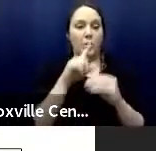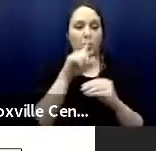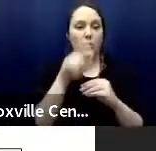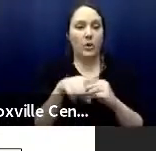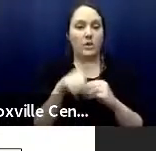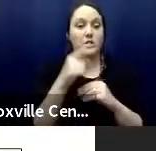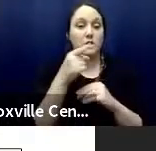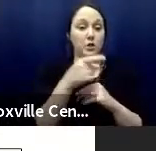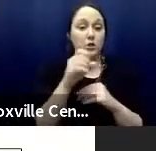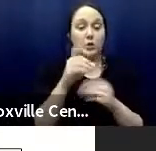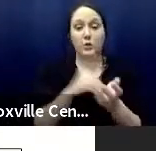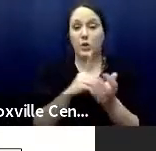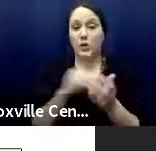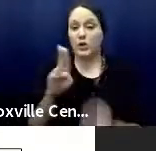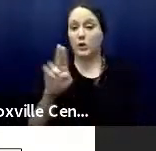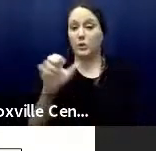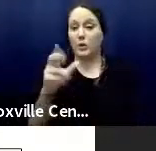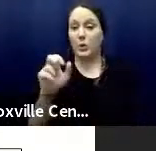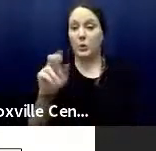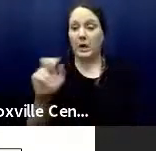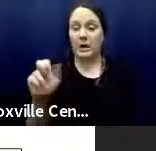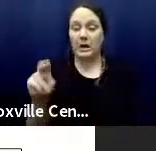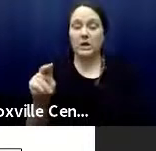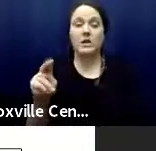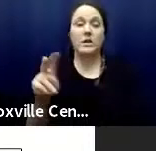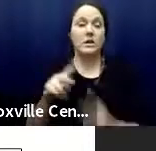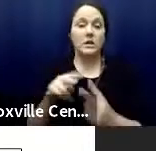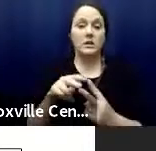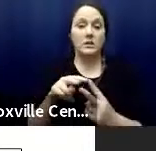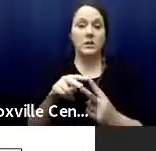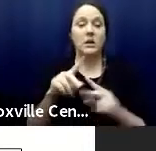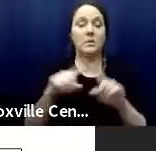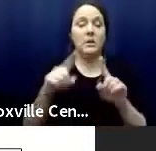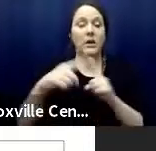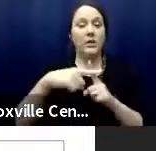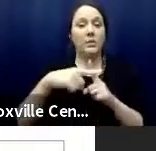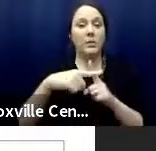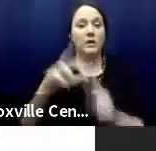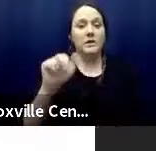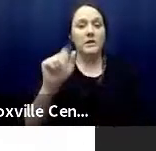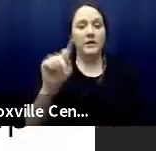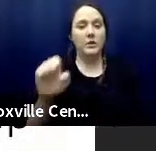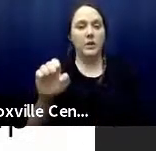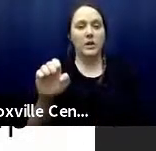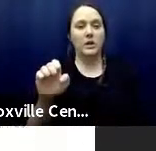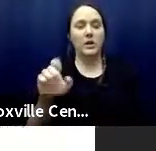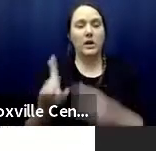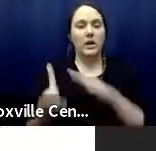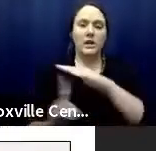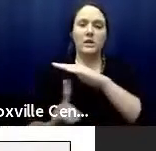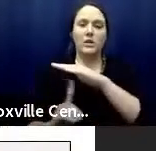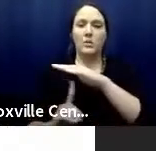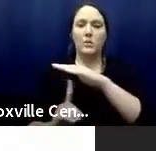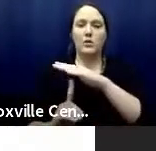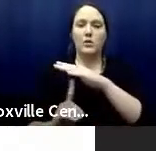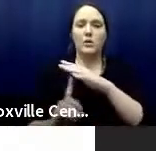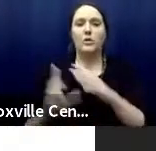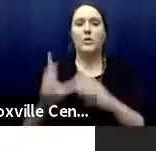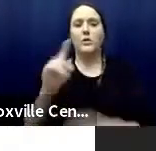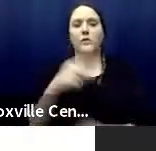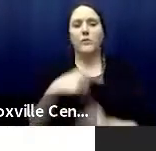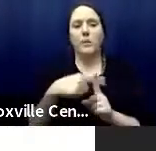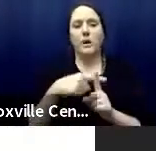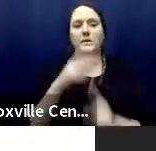for Dr. Buchanan, and that has to do with that positivity rate. Does the denominator of the positivity